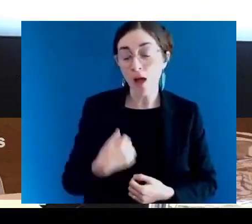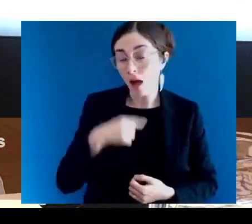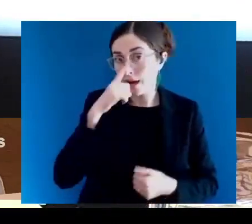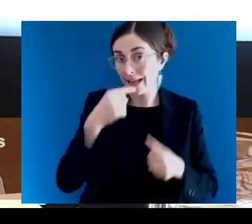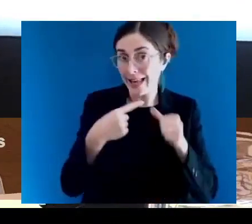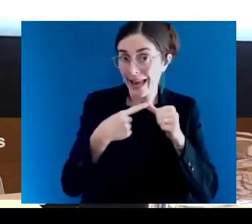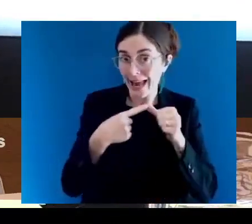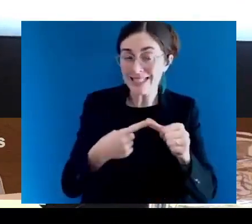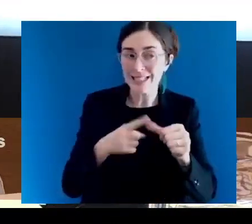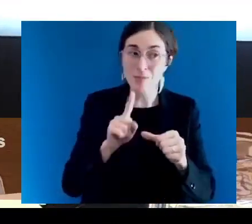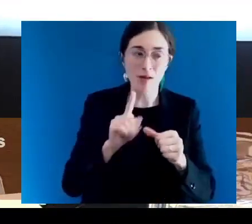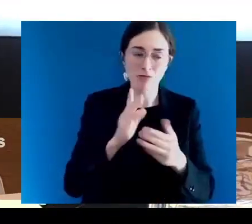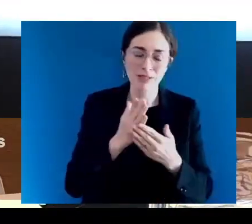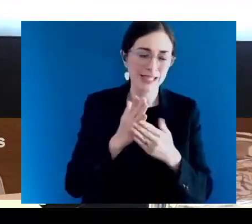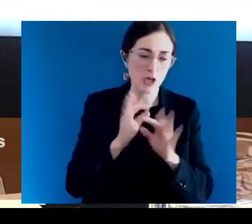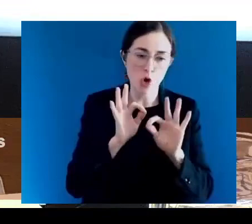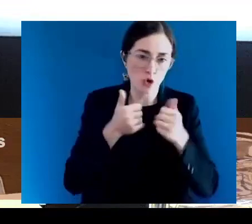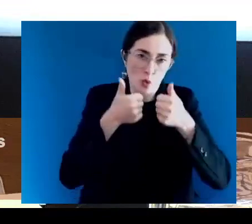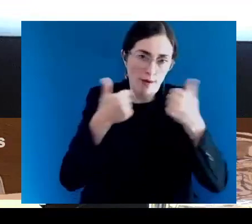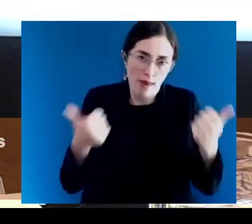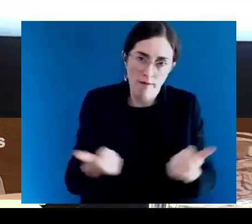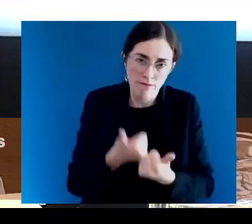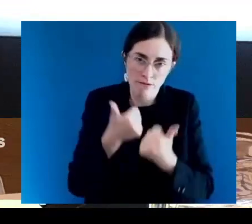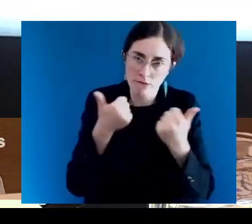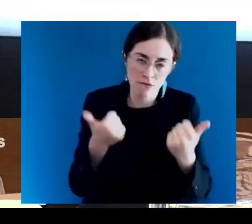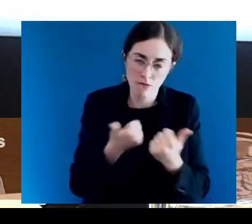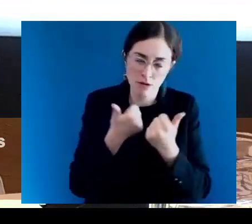anywhere near enough for an explanation. But